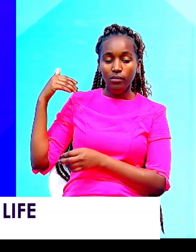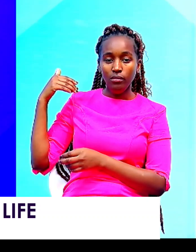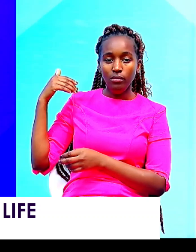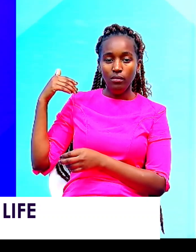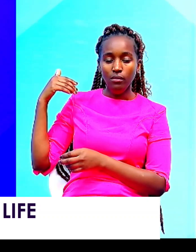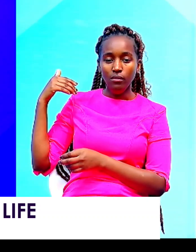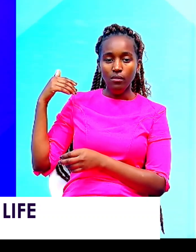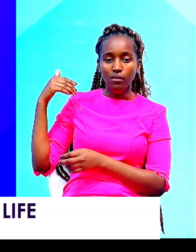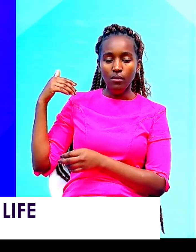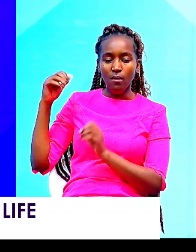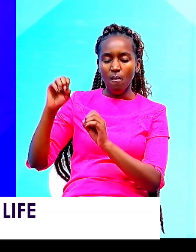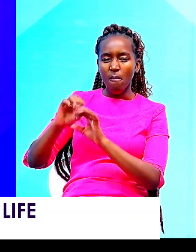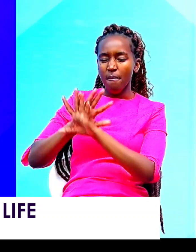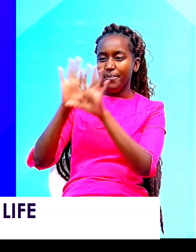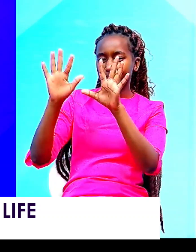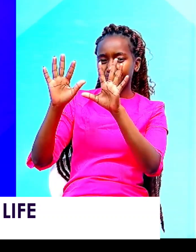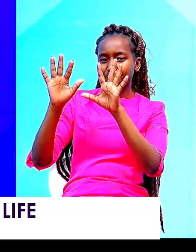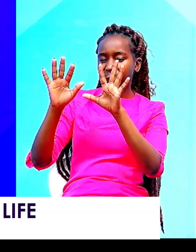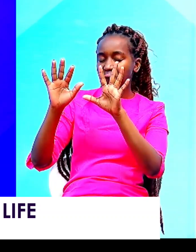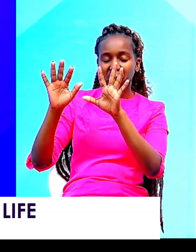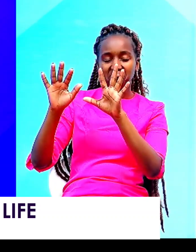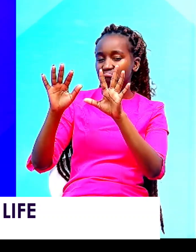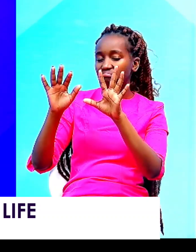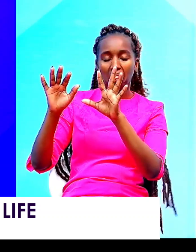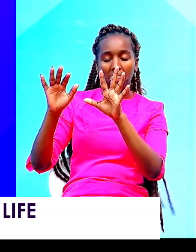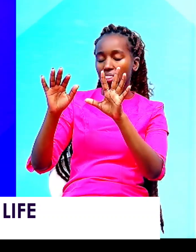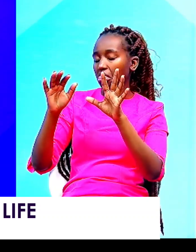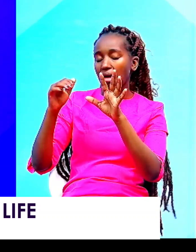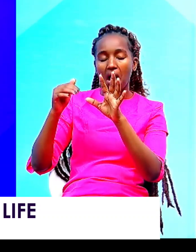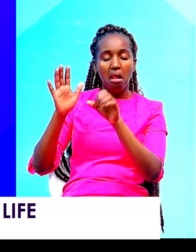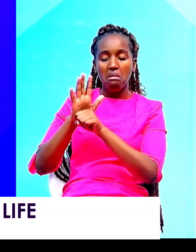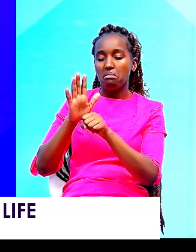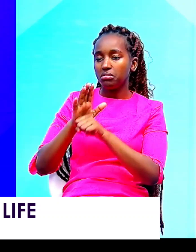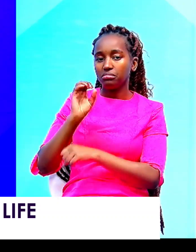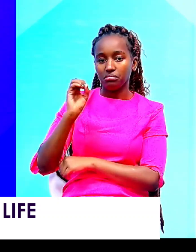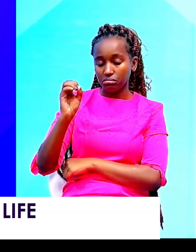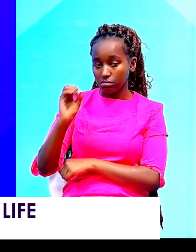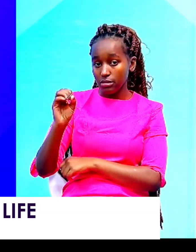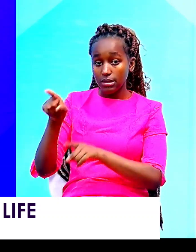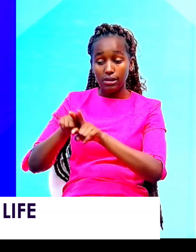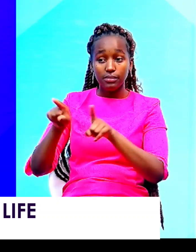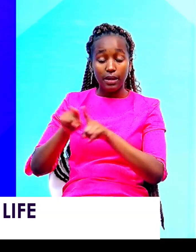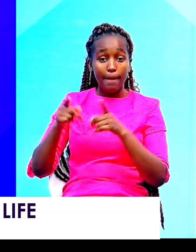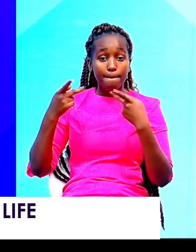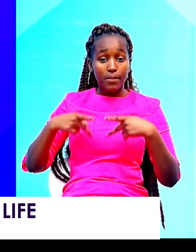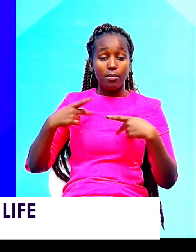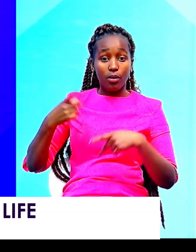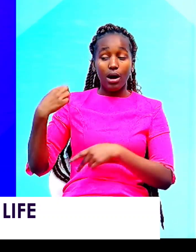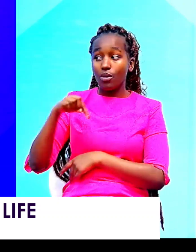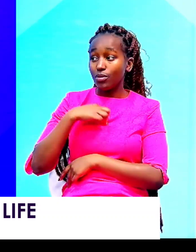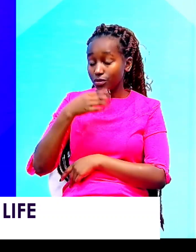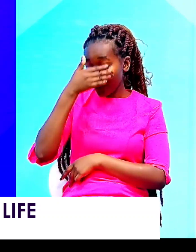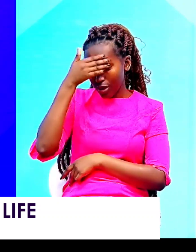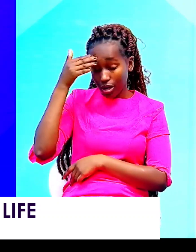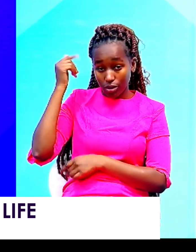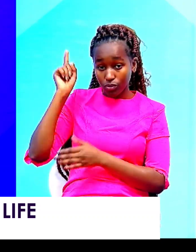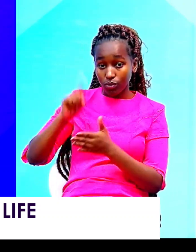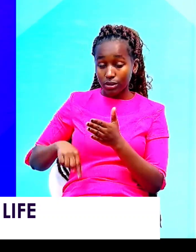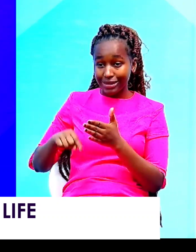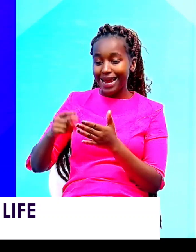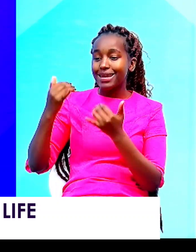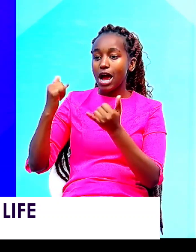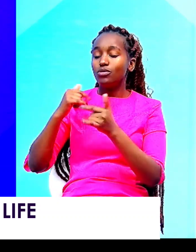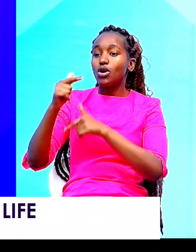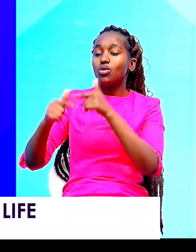light was not as much as we have it today. Right. And our people have forgotten the fact that we are